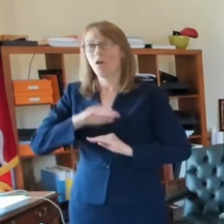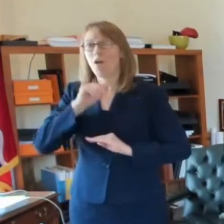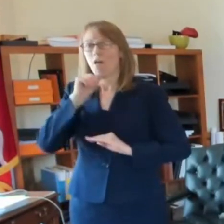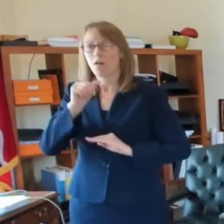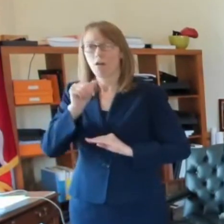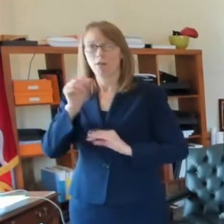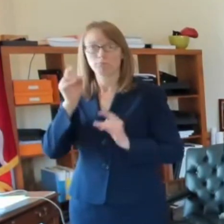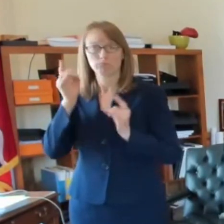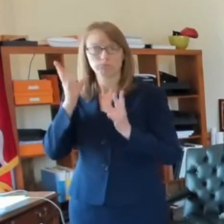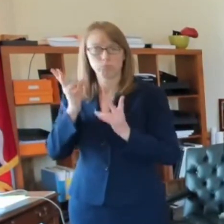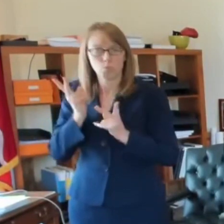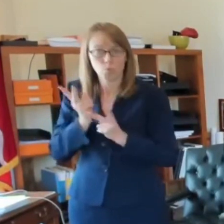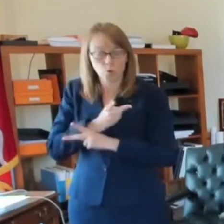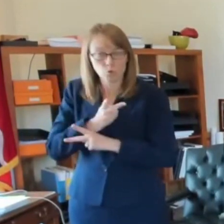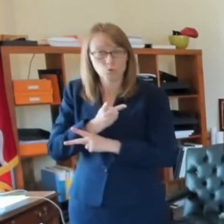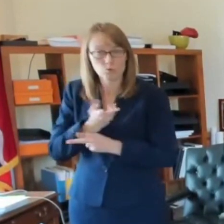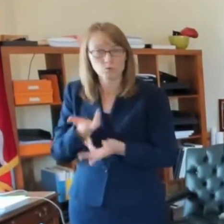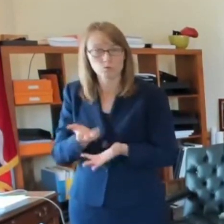department's Facebook page the